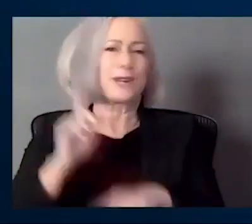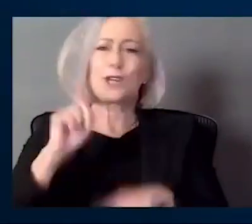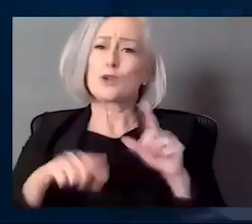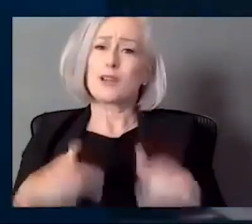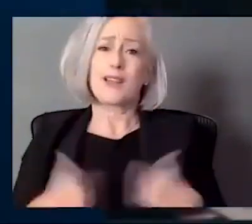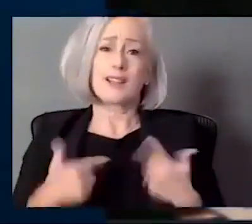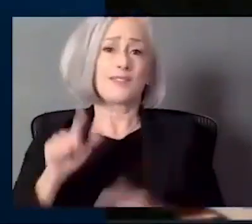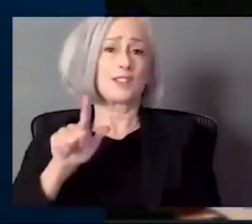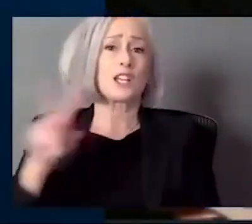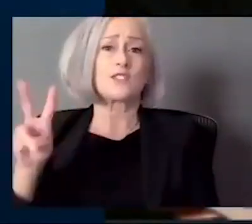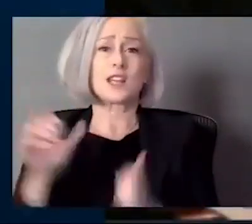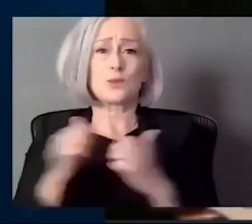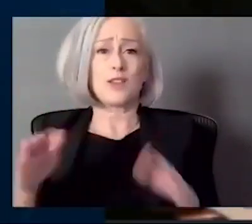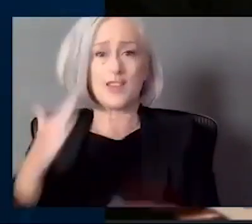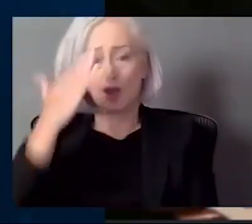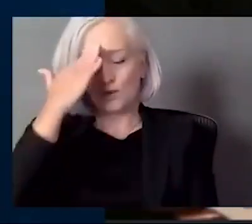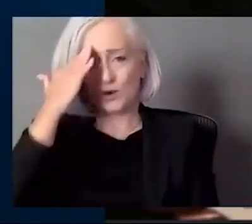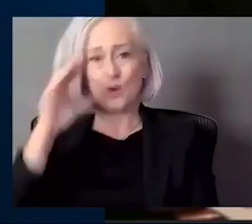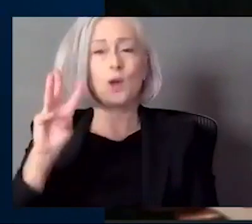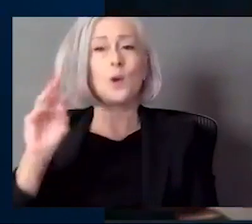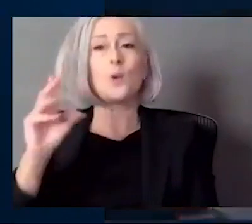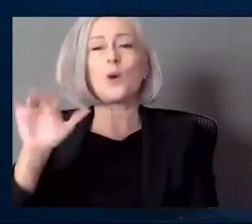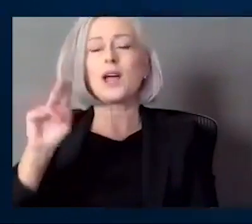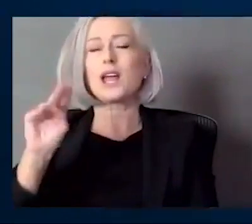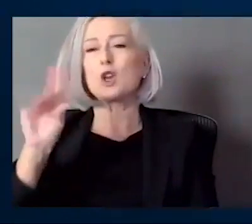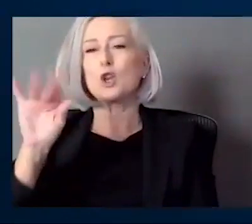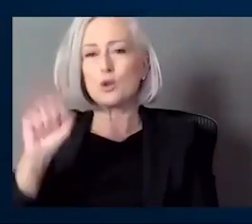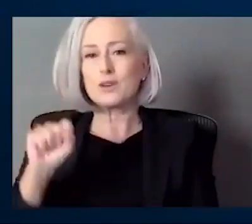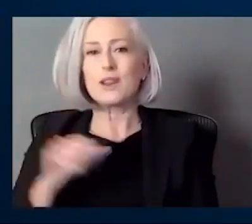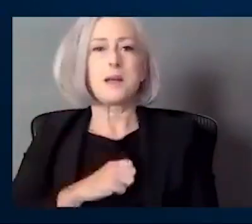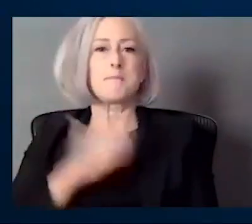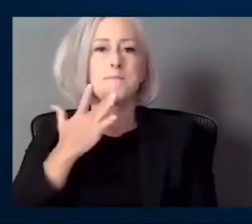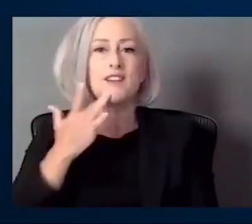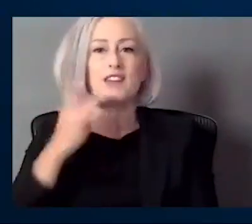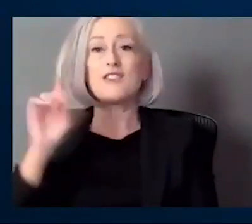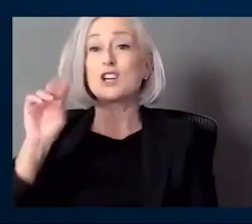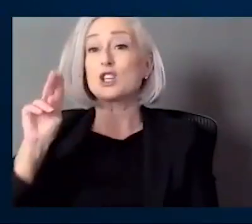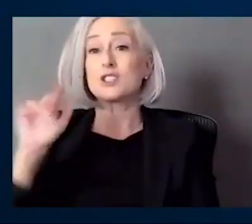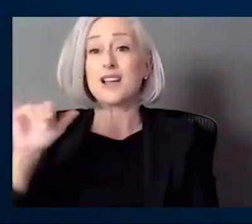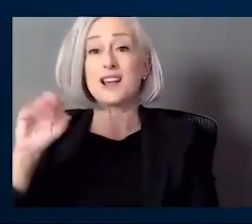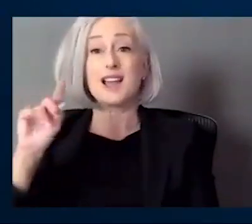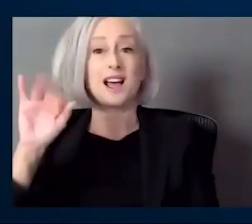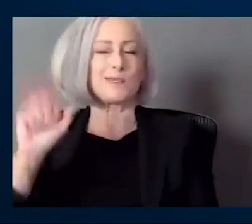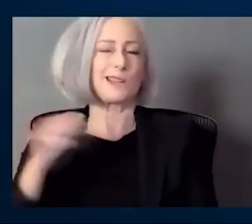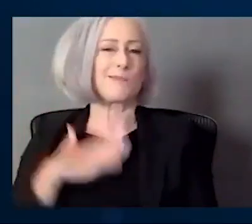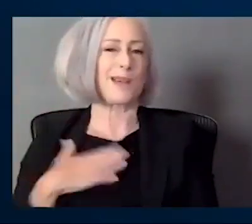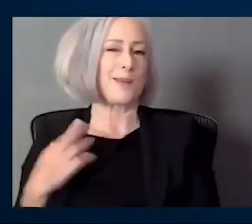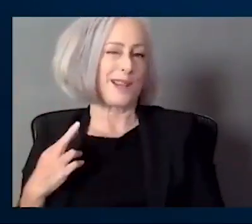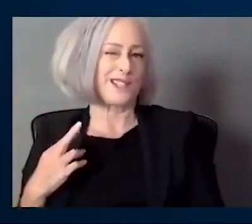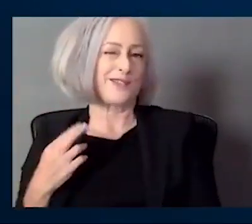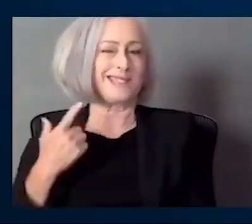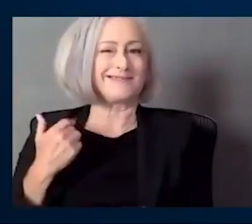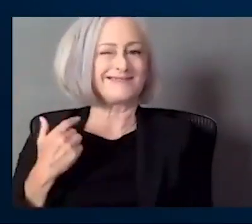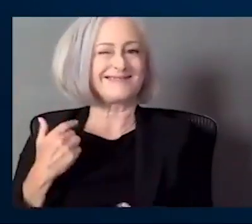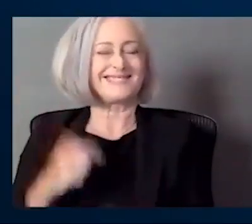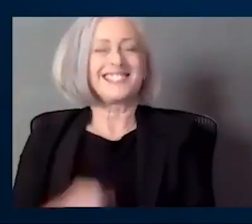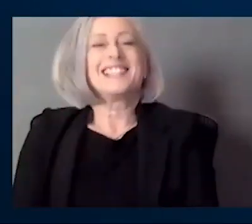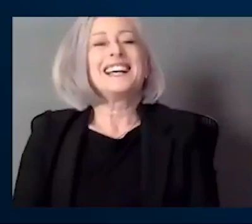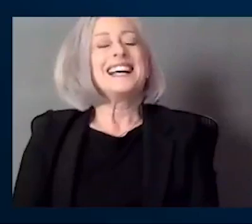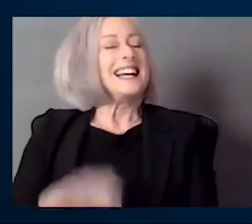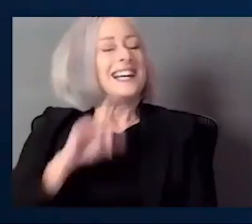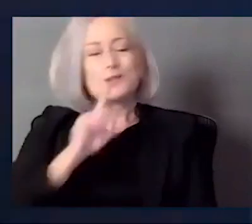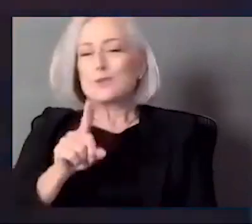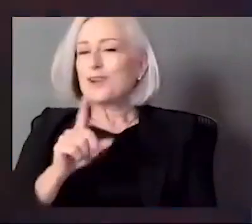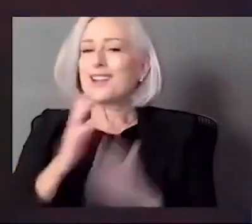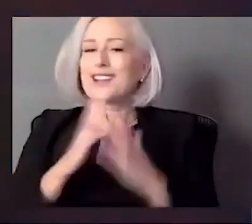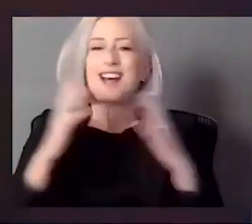And that. and then my favorite, of course, we have Donny Osmond. That was my other best friend. Yeah. So it was a lot of fun.